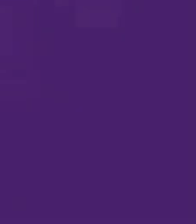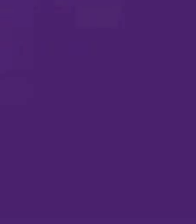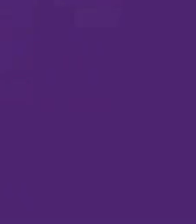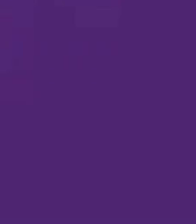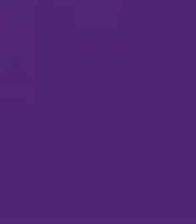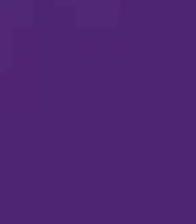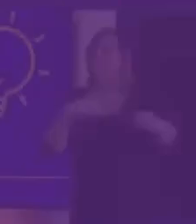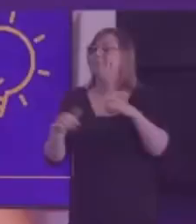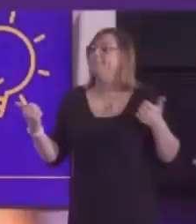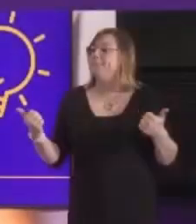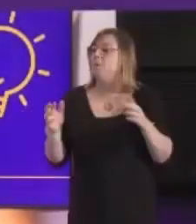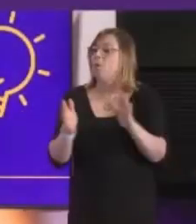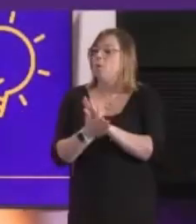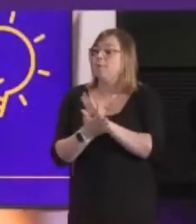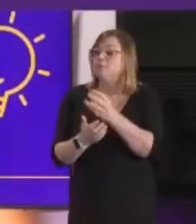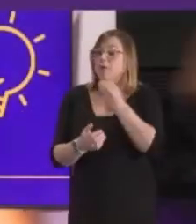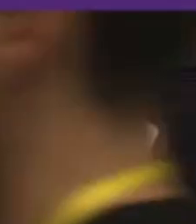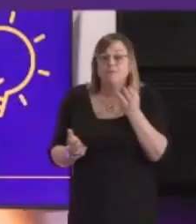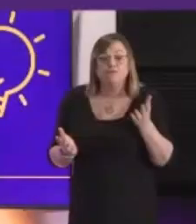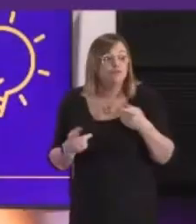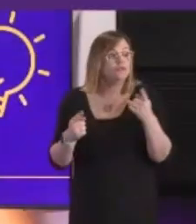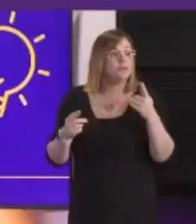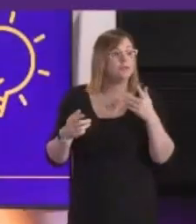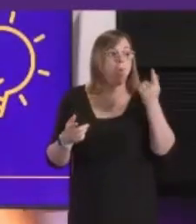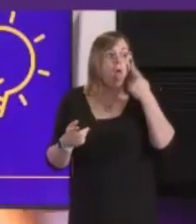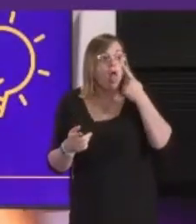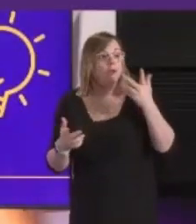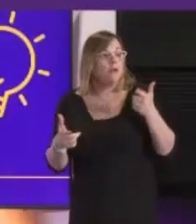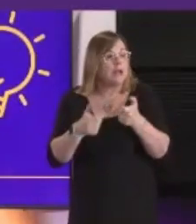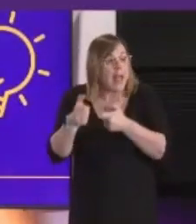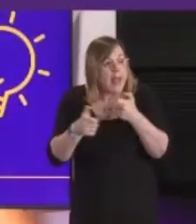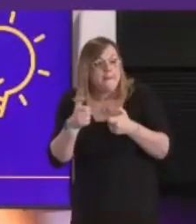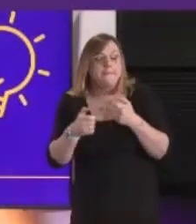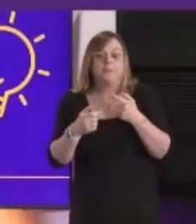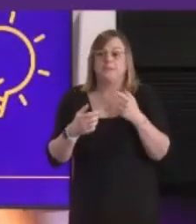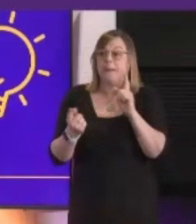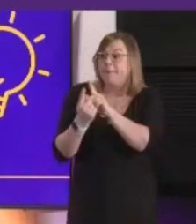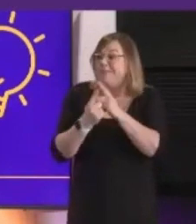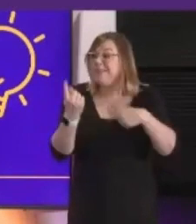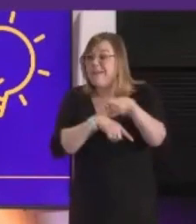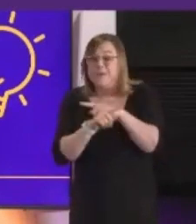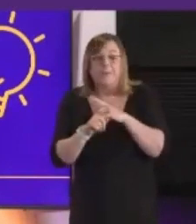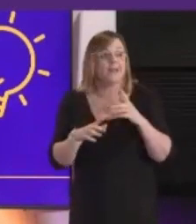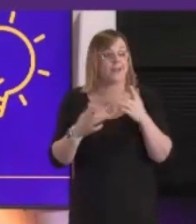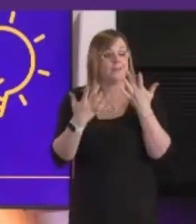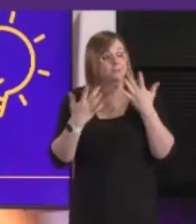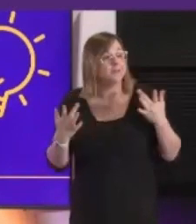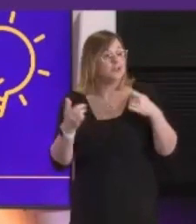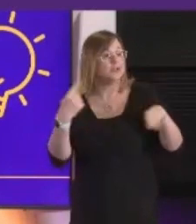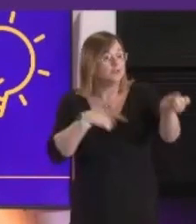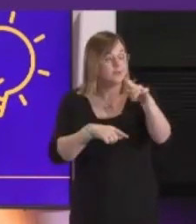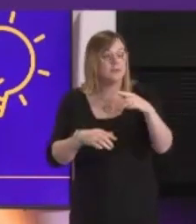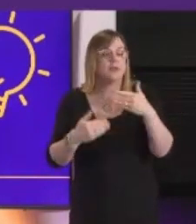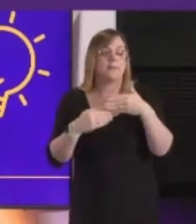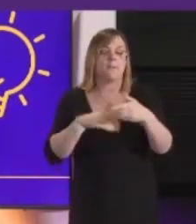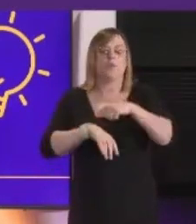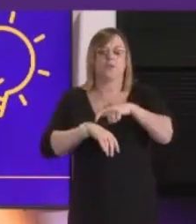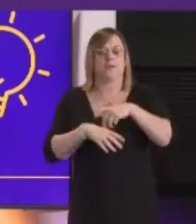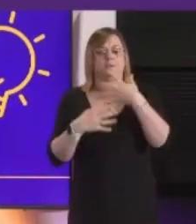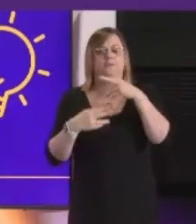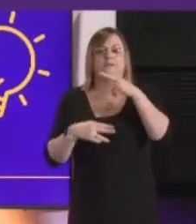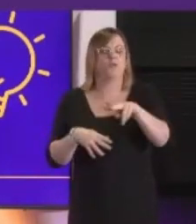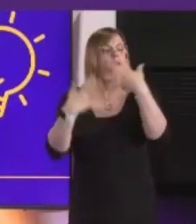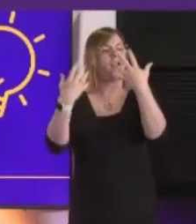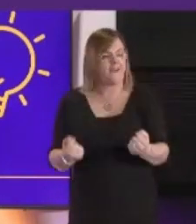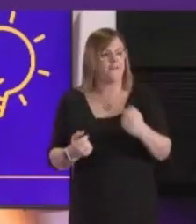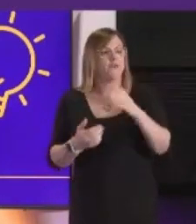Welcome back. Hope you enjoyed lunch. Hope you enjoyed playing with the gadgets and meeting all the people in the exhibition space. There's more time to do that this afternoon,